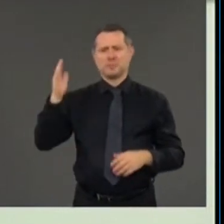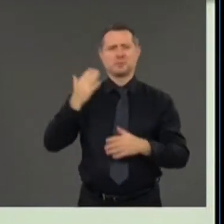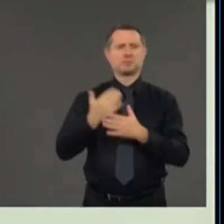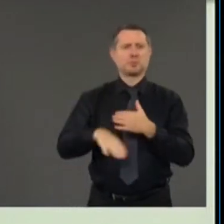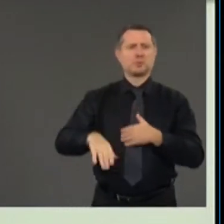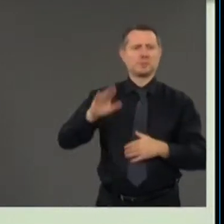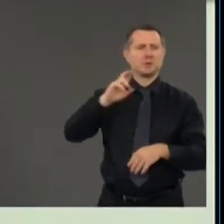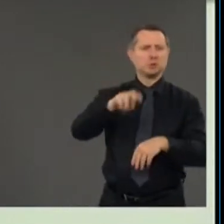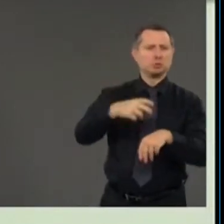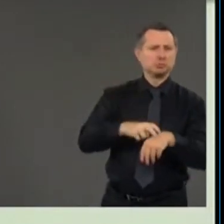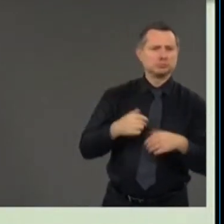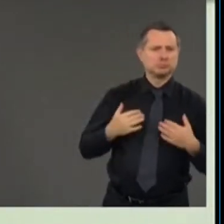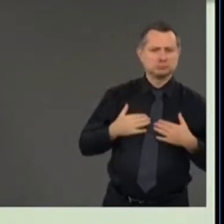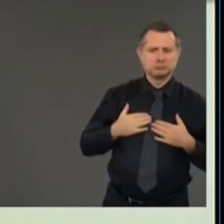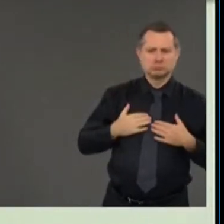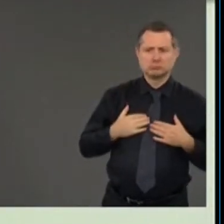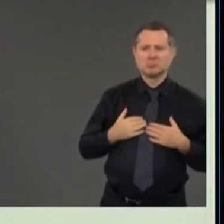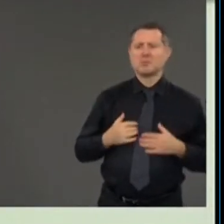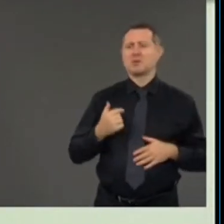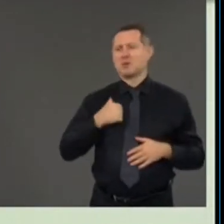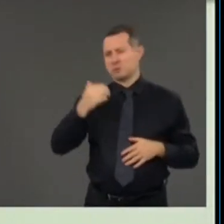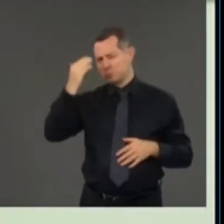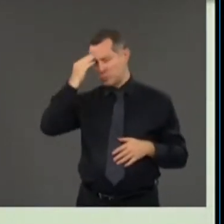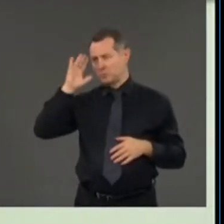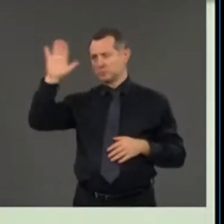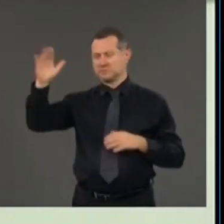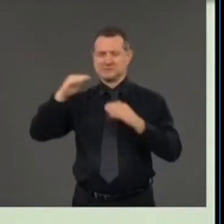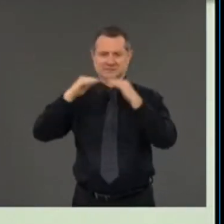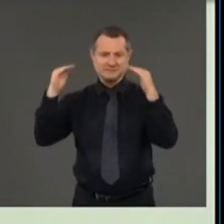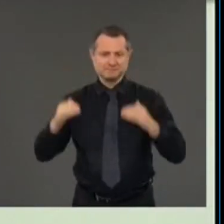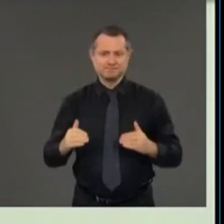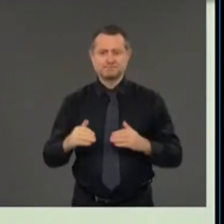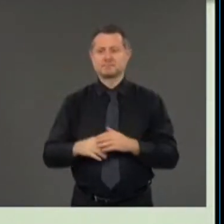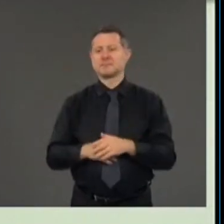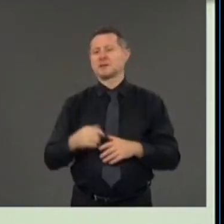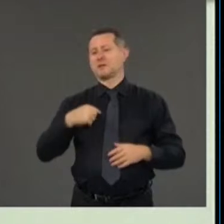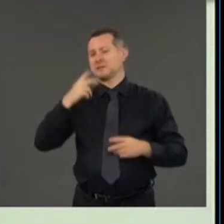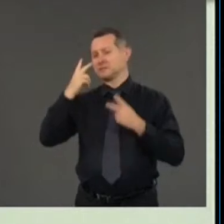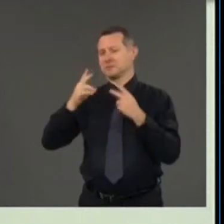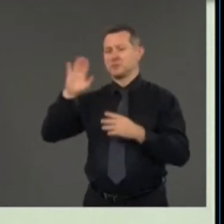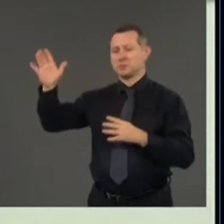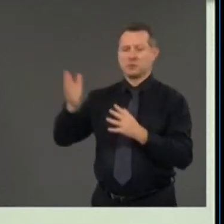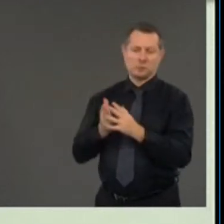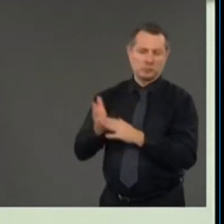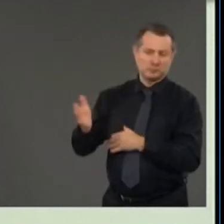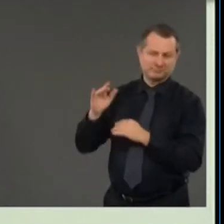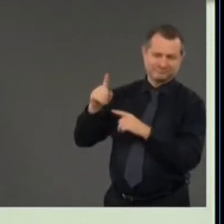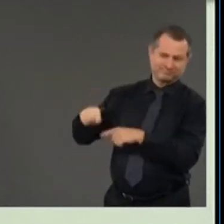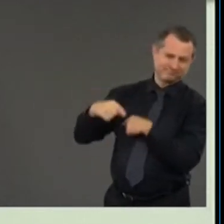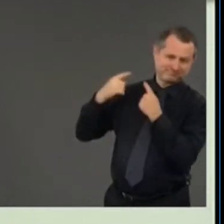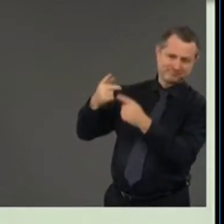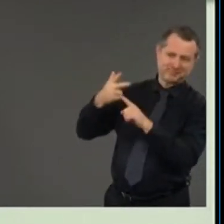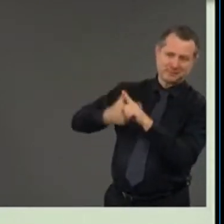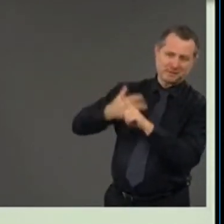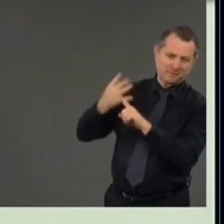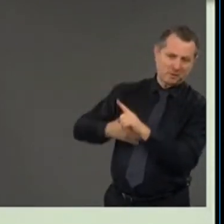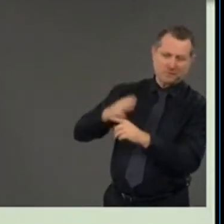close to the Irish health system and has been pretty close to them as they've gone through the process over the last couple of months dealing with